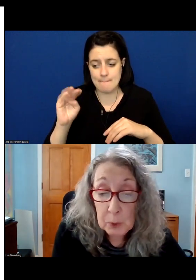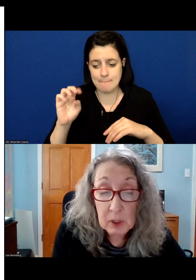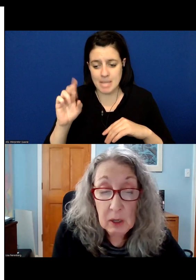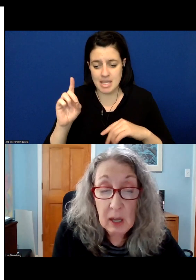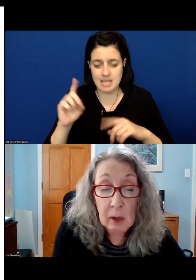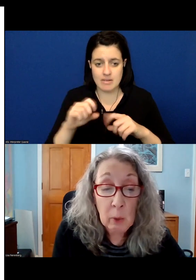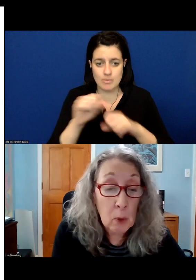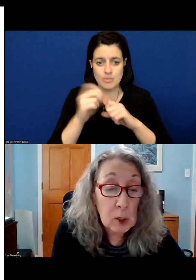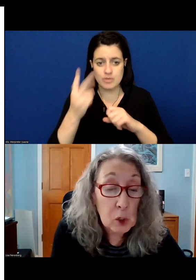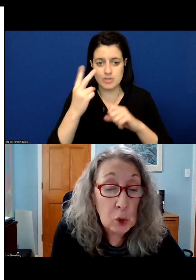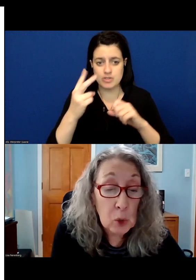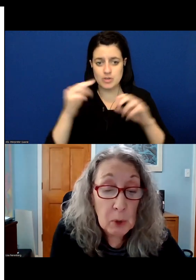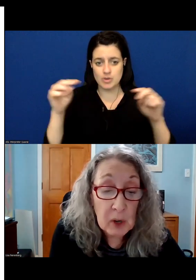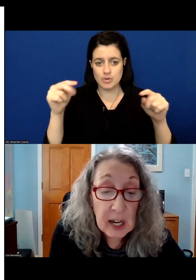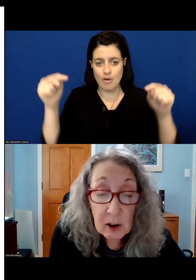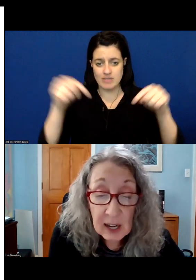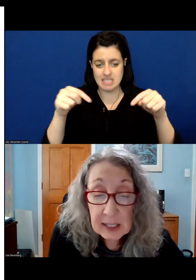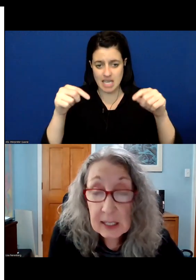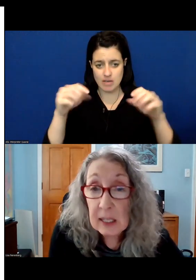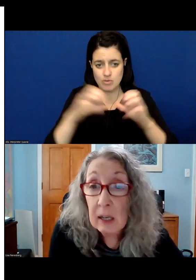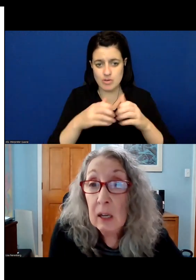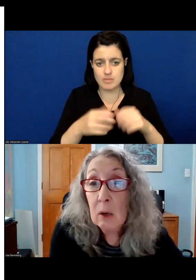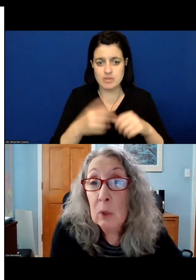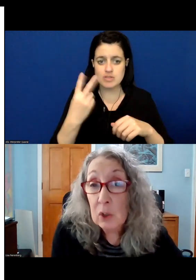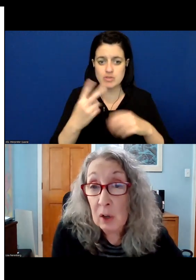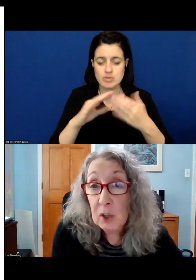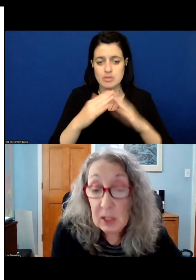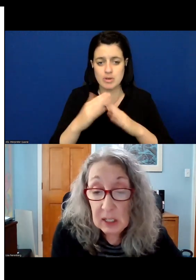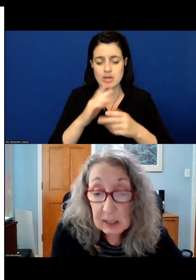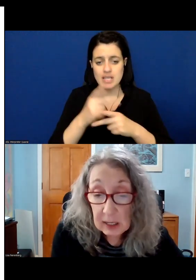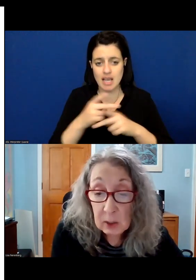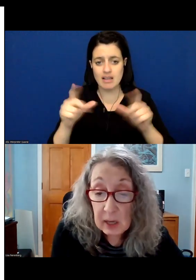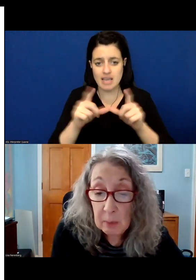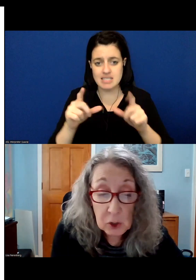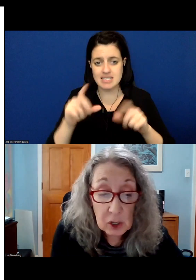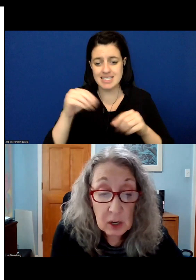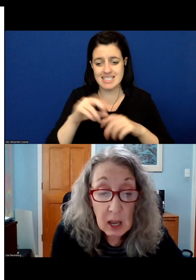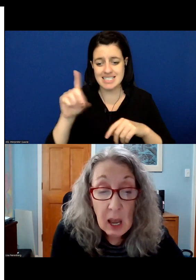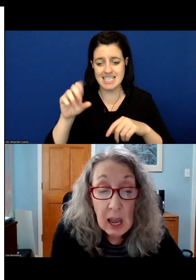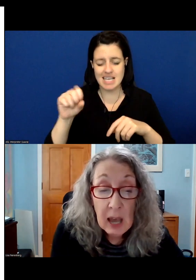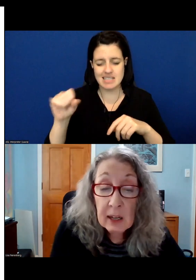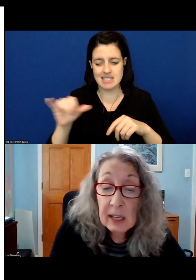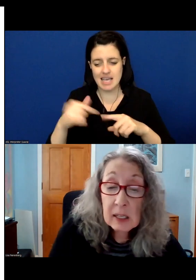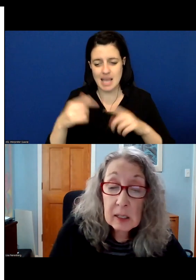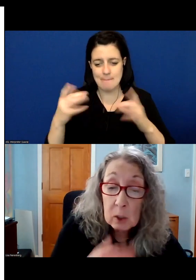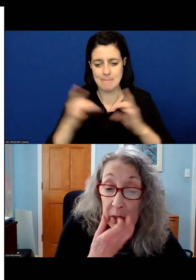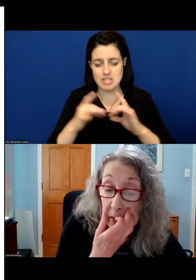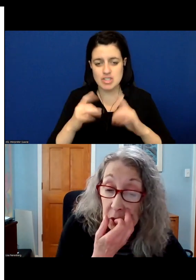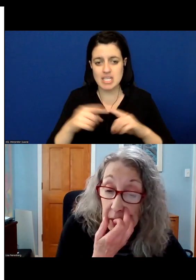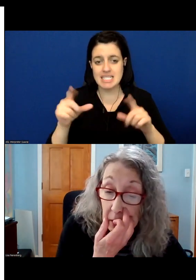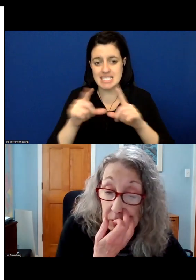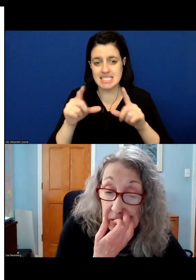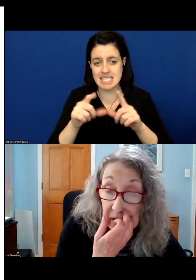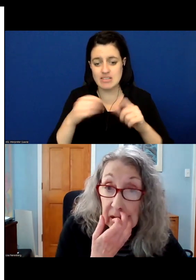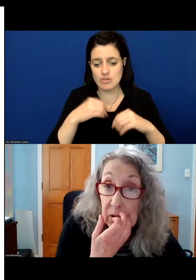oversight groups. It reports to community care licensing, which is also in DSS, as I mentioned, and it licenses